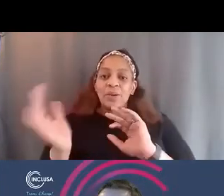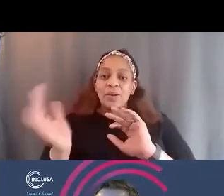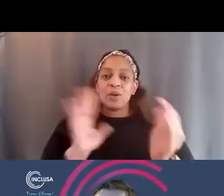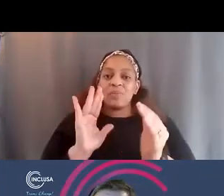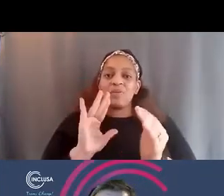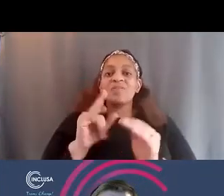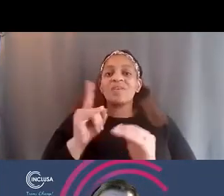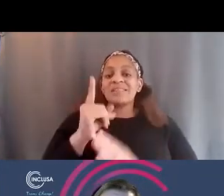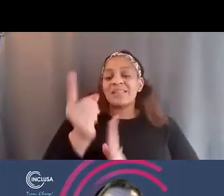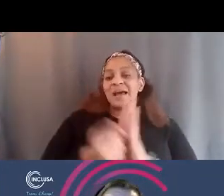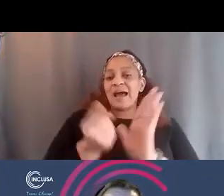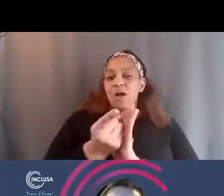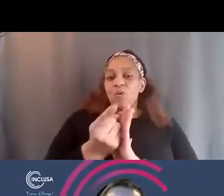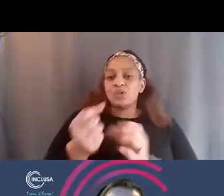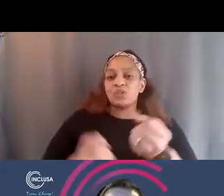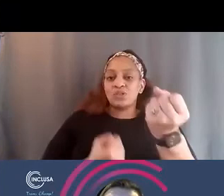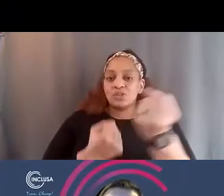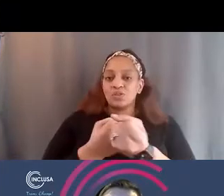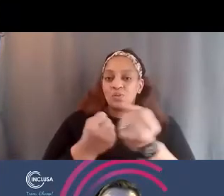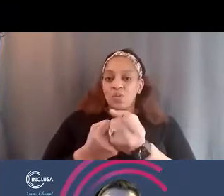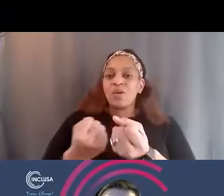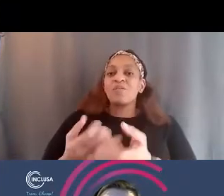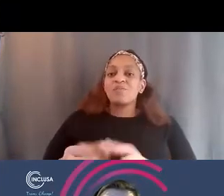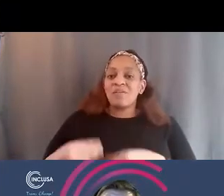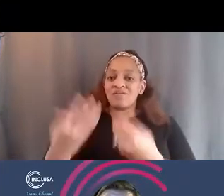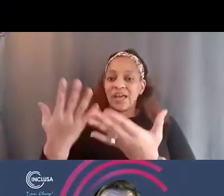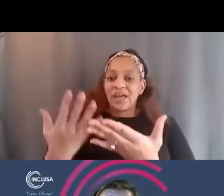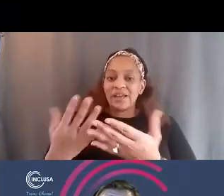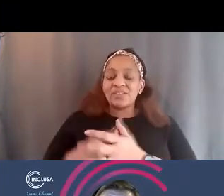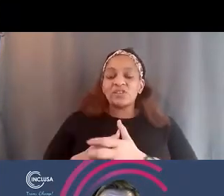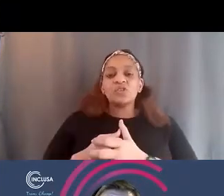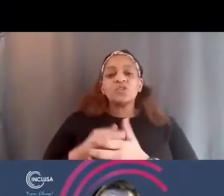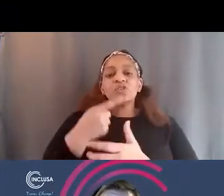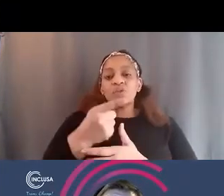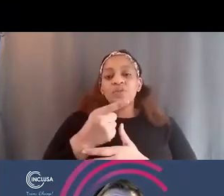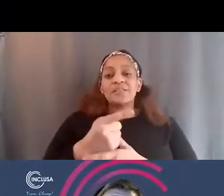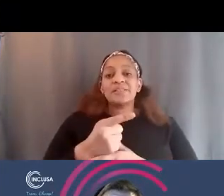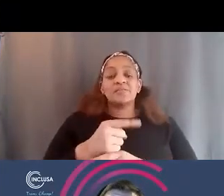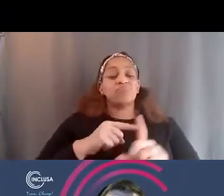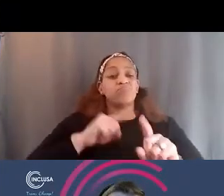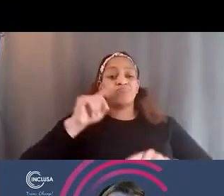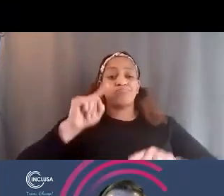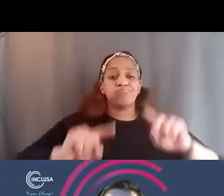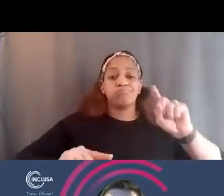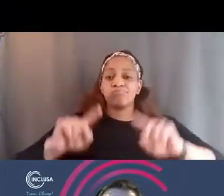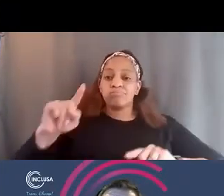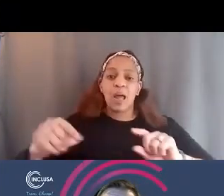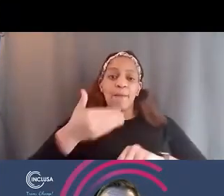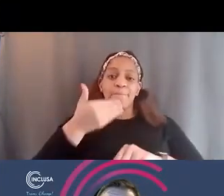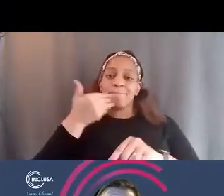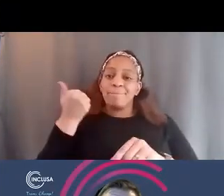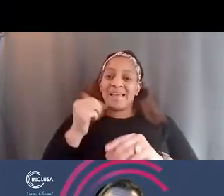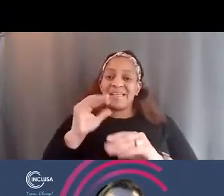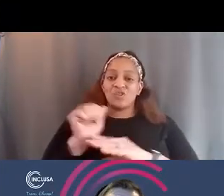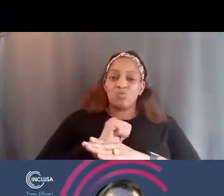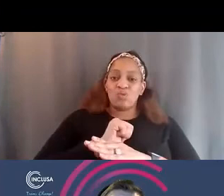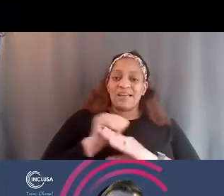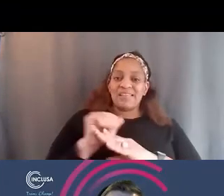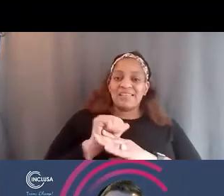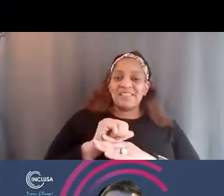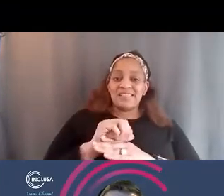employment support provided. So it really incentivizes multiple best practices, including that fading, use of